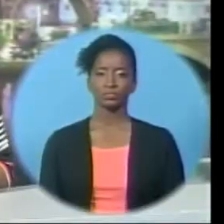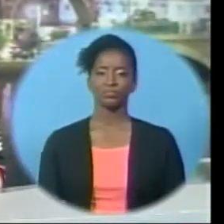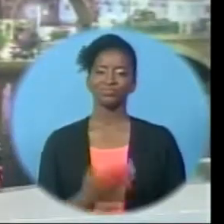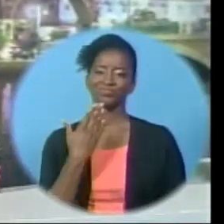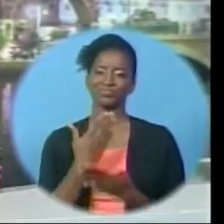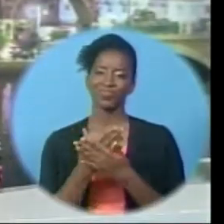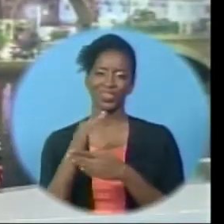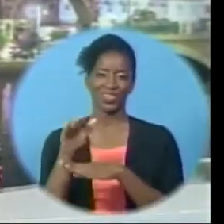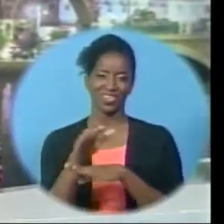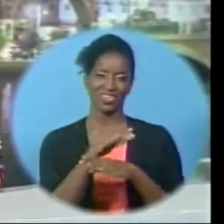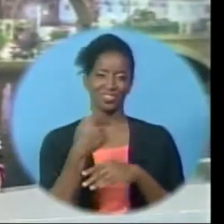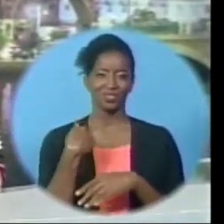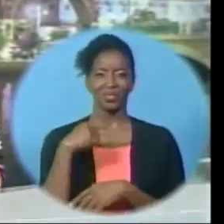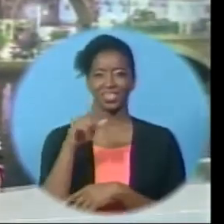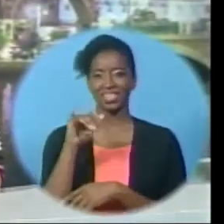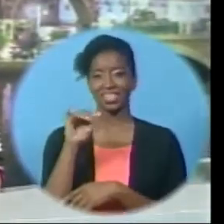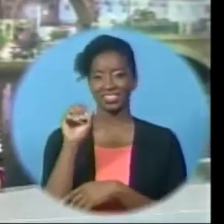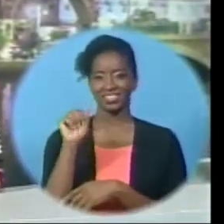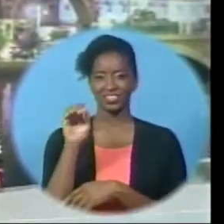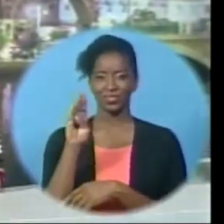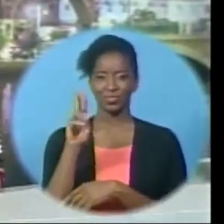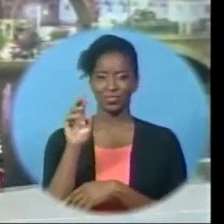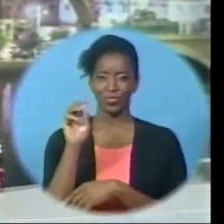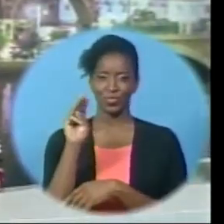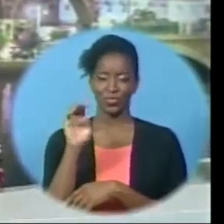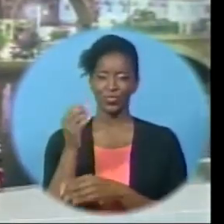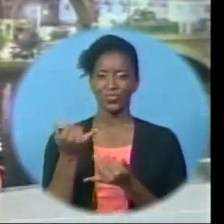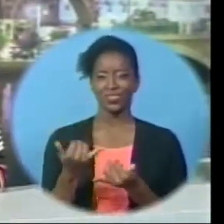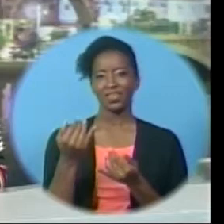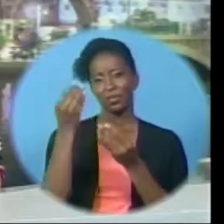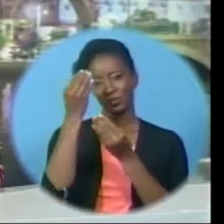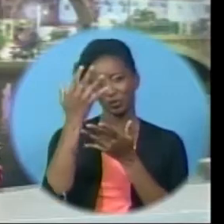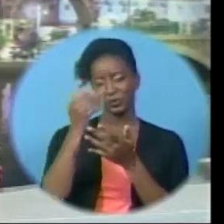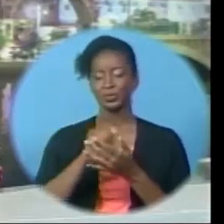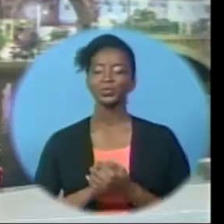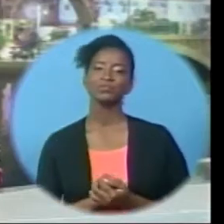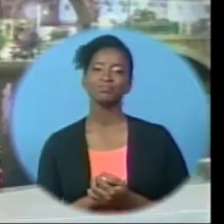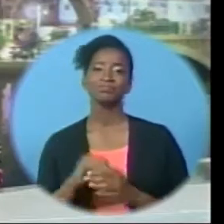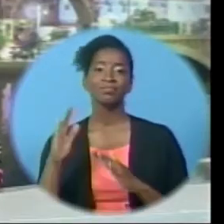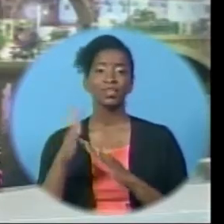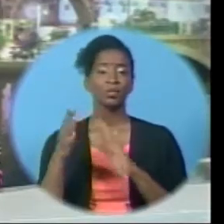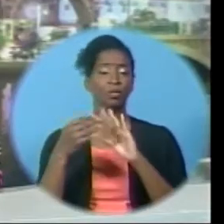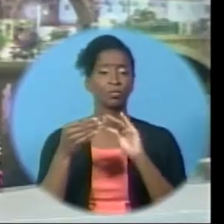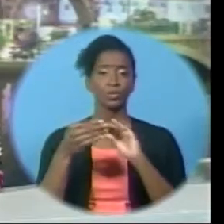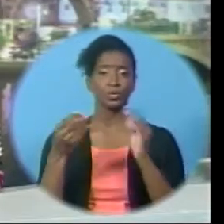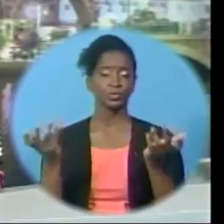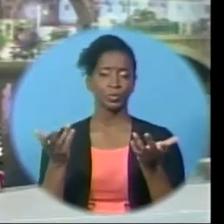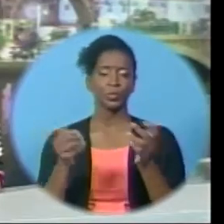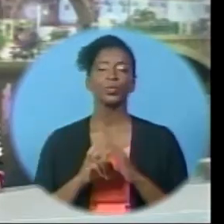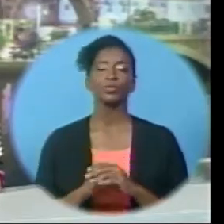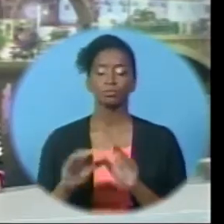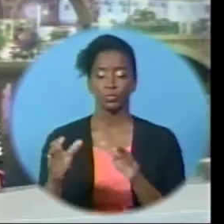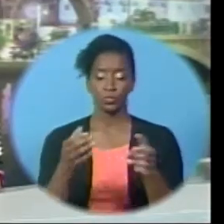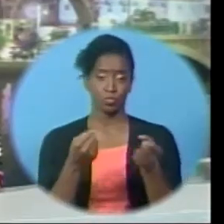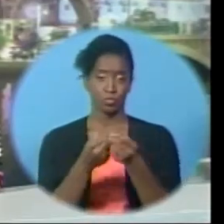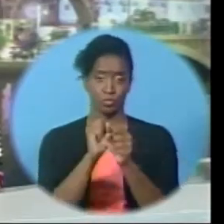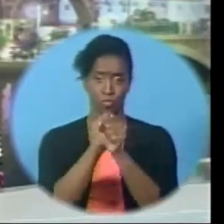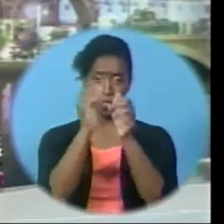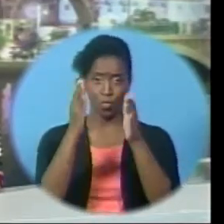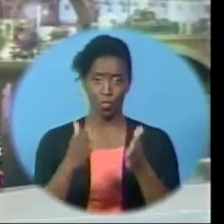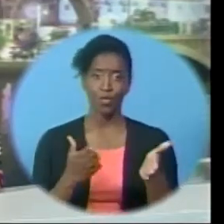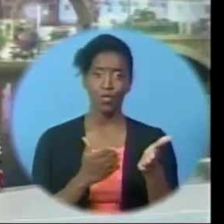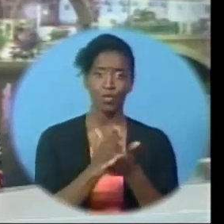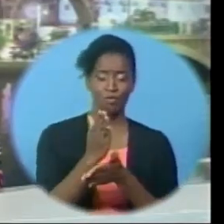very good evening to you. I'm Lisa Broom with the CBC Evening News. In our top story tonight, Prime Minister Fendel Stewart has denied